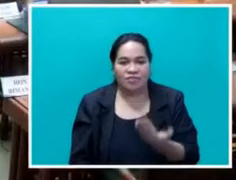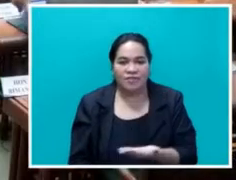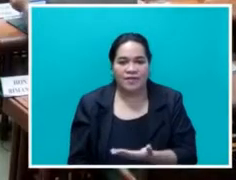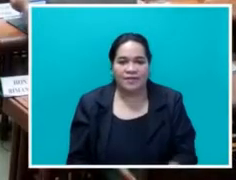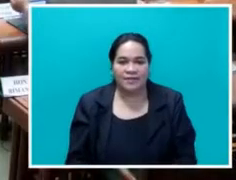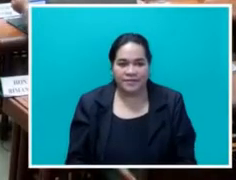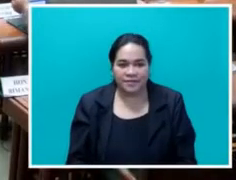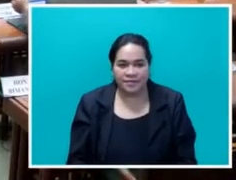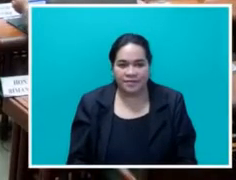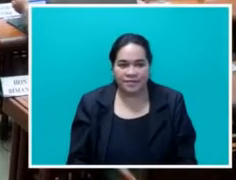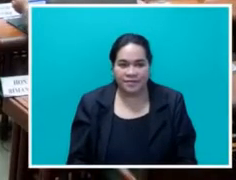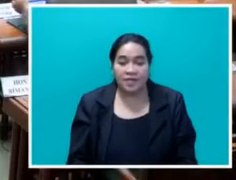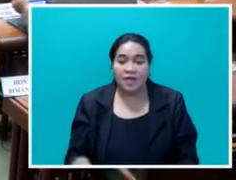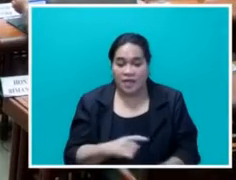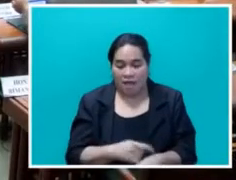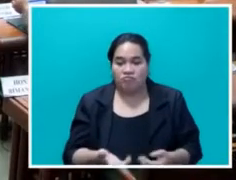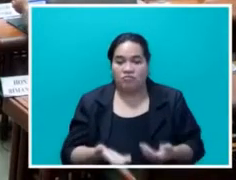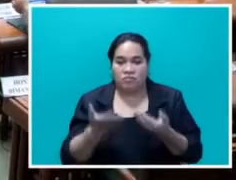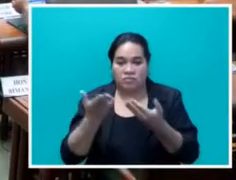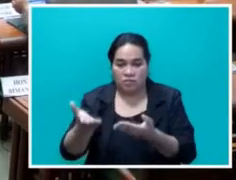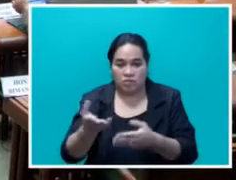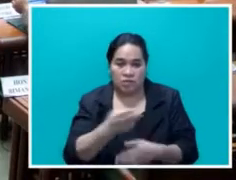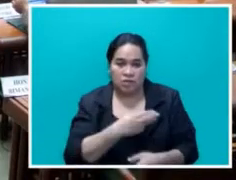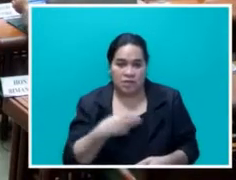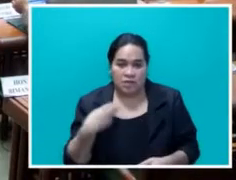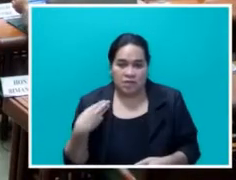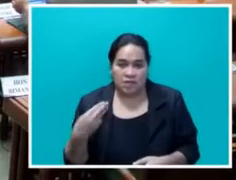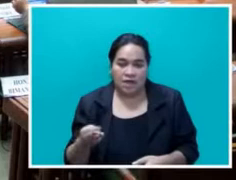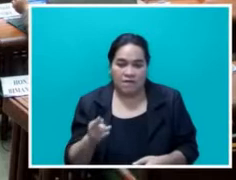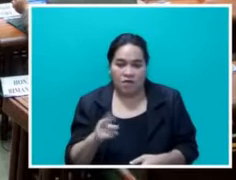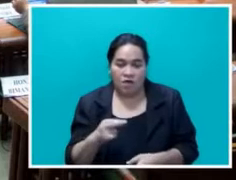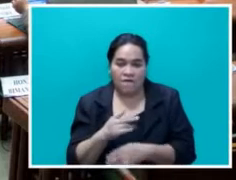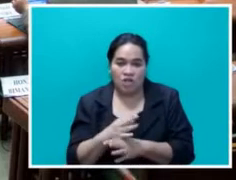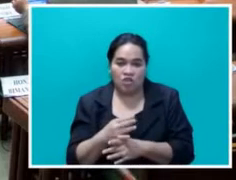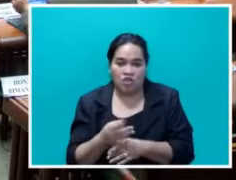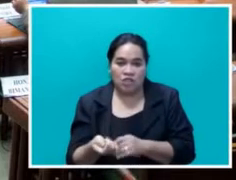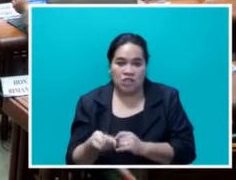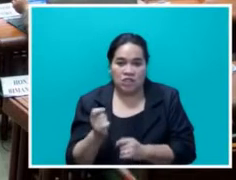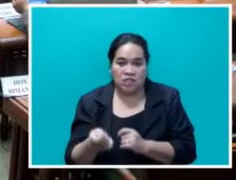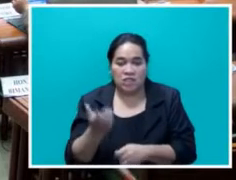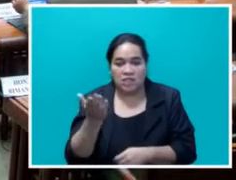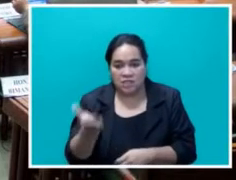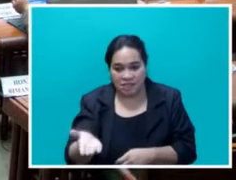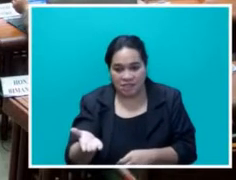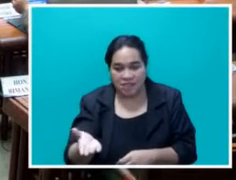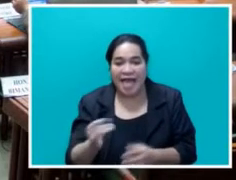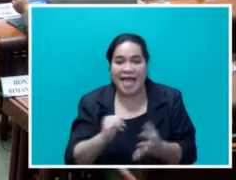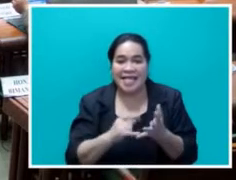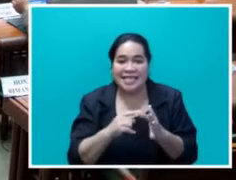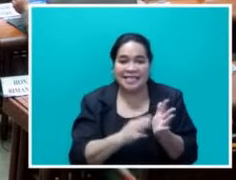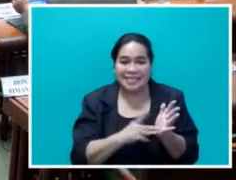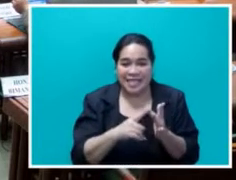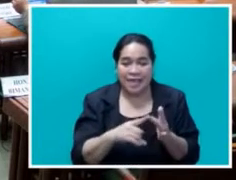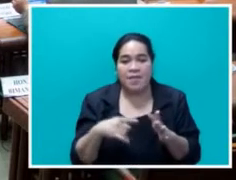Thank you. I give the floor to the Minister for Fisheries, the Honourable Semi Kroy-Labisau.